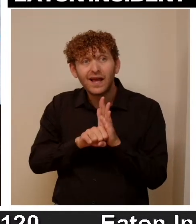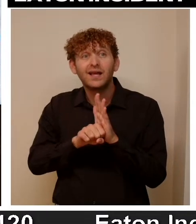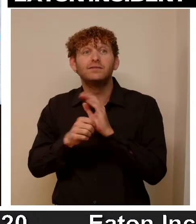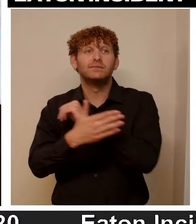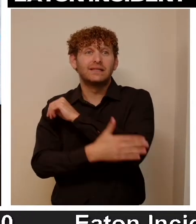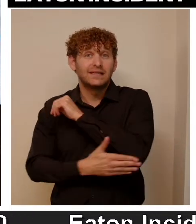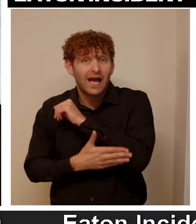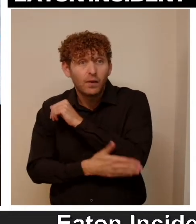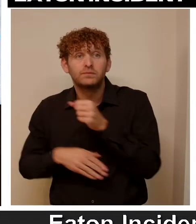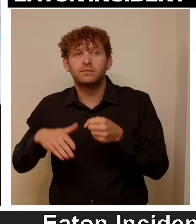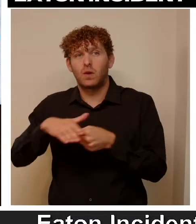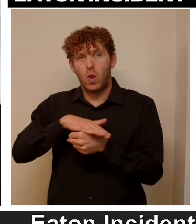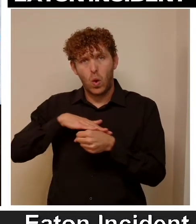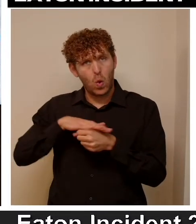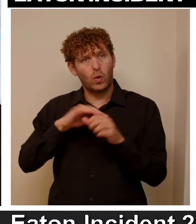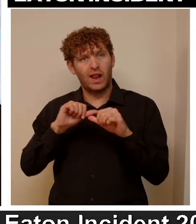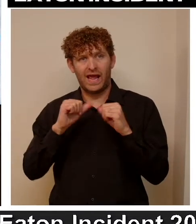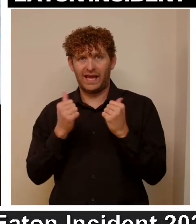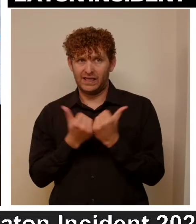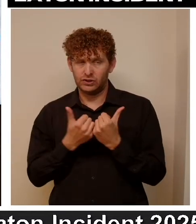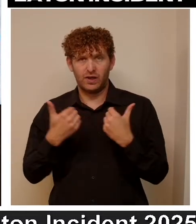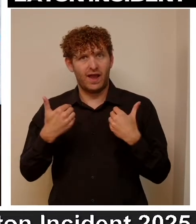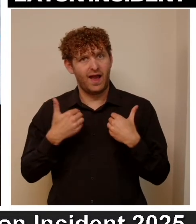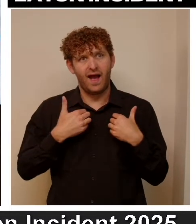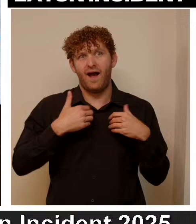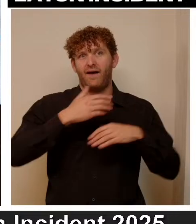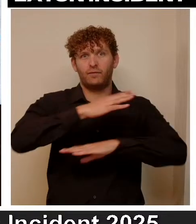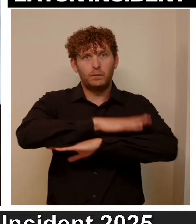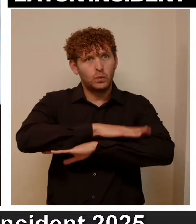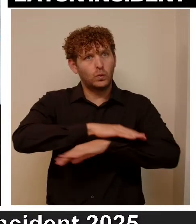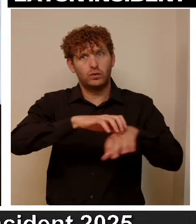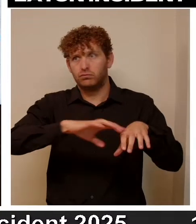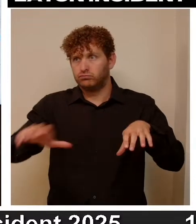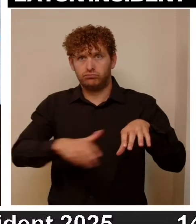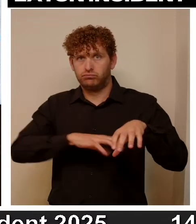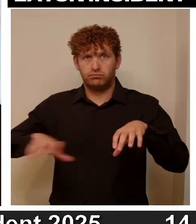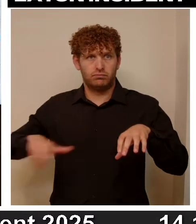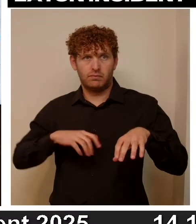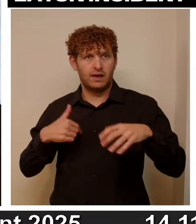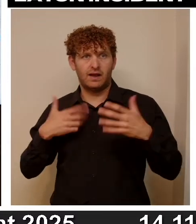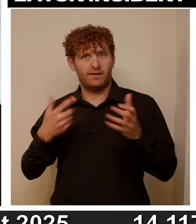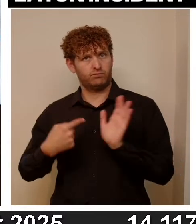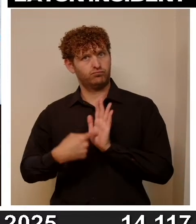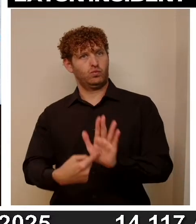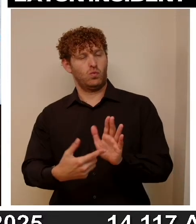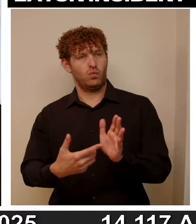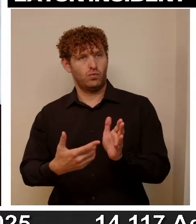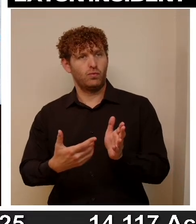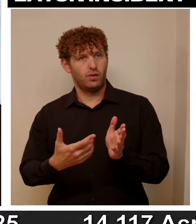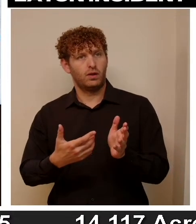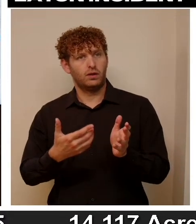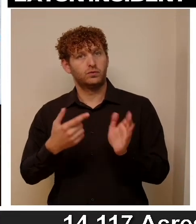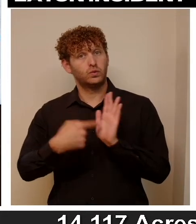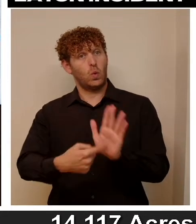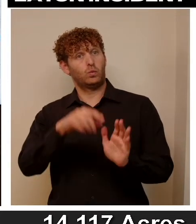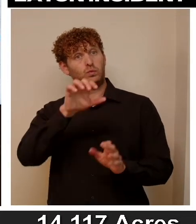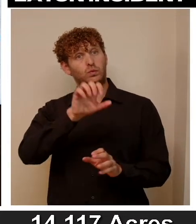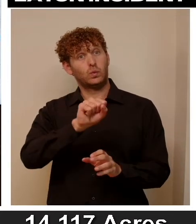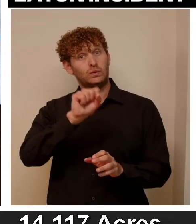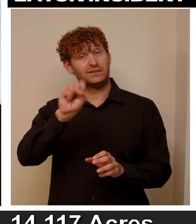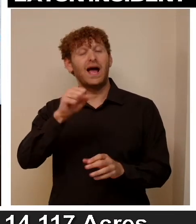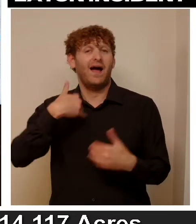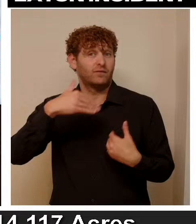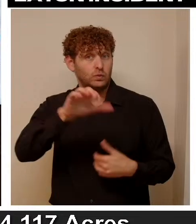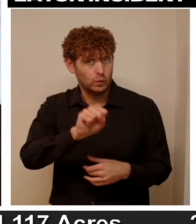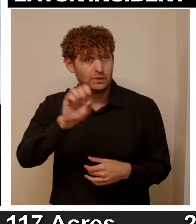organizations housed at each recovery center. For example, the Social Security Administration is there to offer